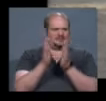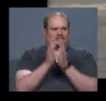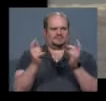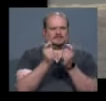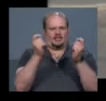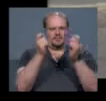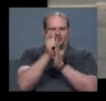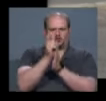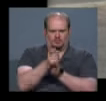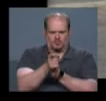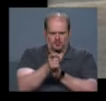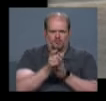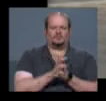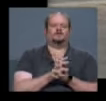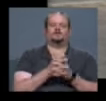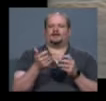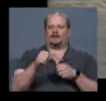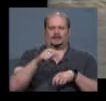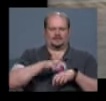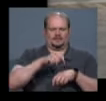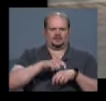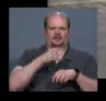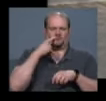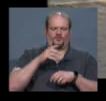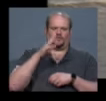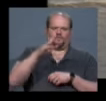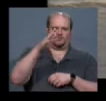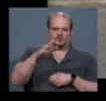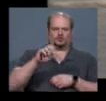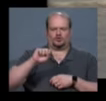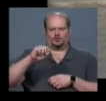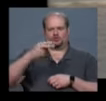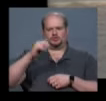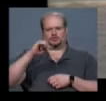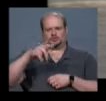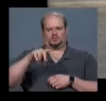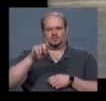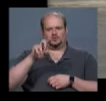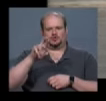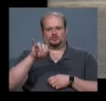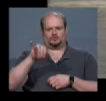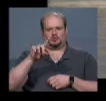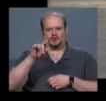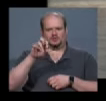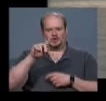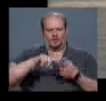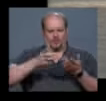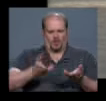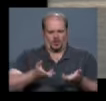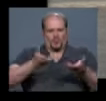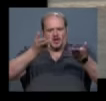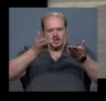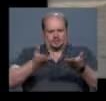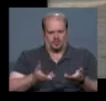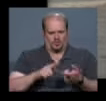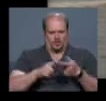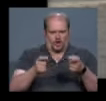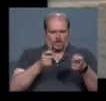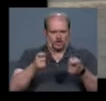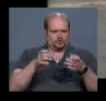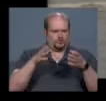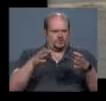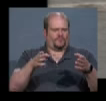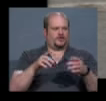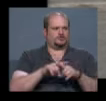celebrational moment. Anytime in the future that the ship will go into dry dock, it will basically just be raised and lowered in a very controlled fashion.